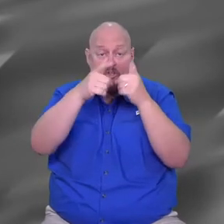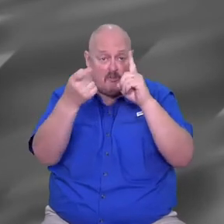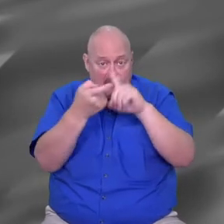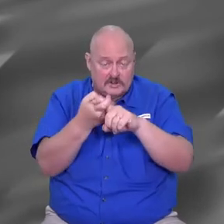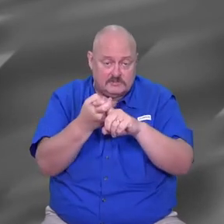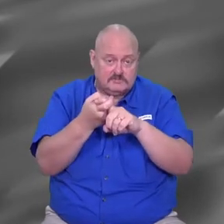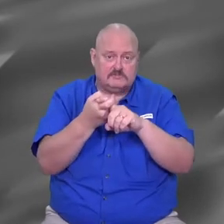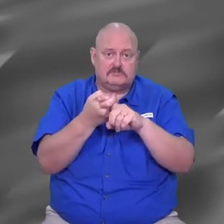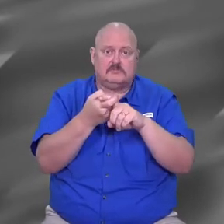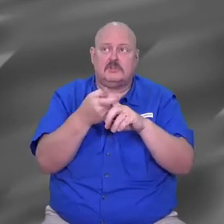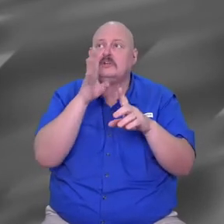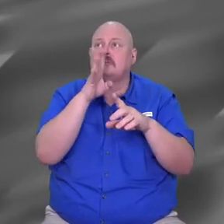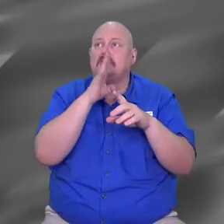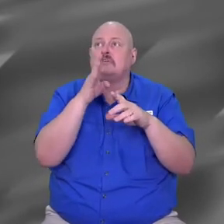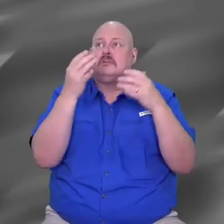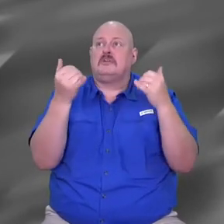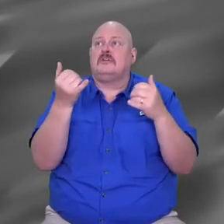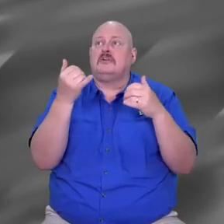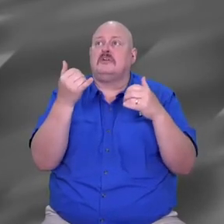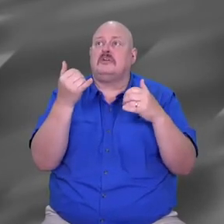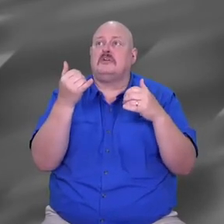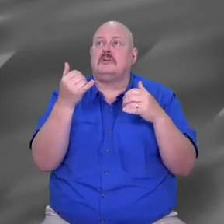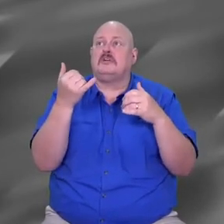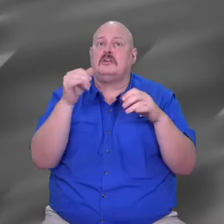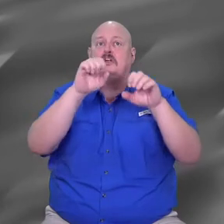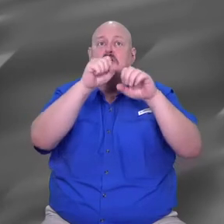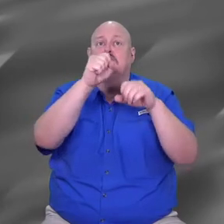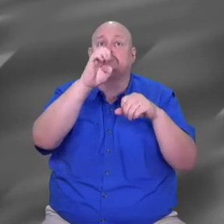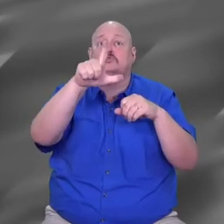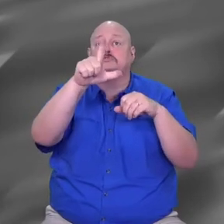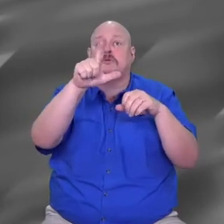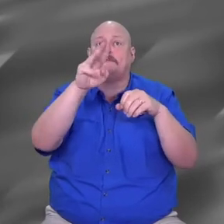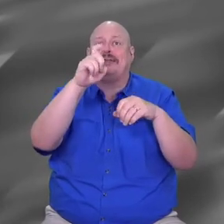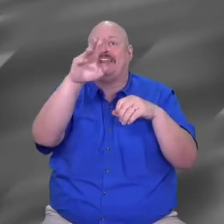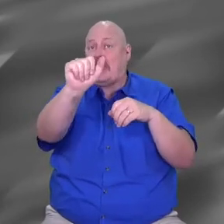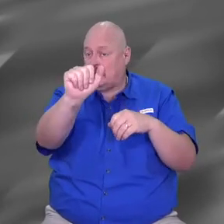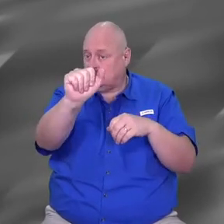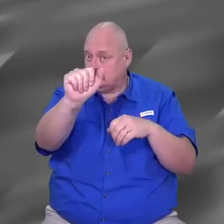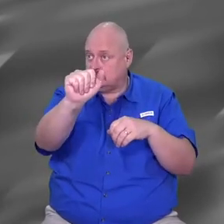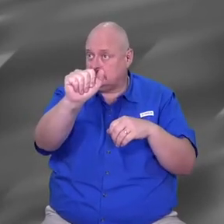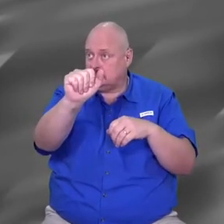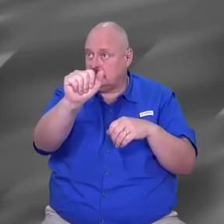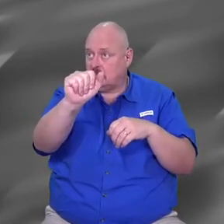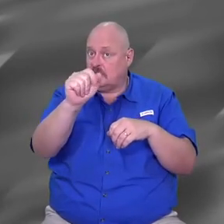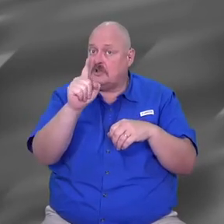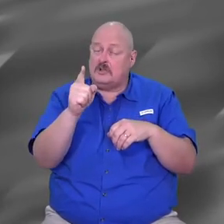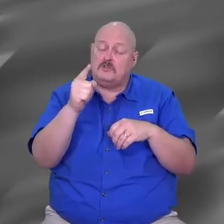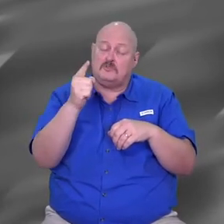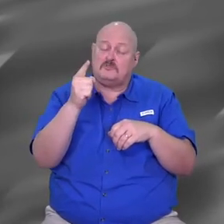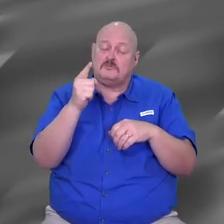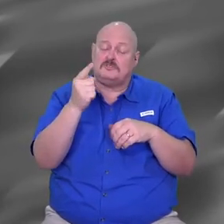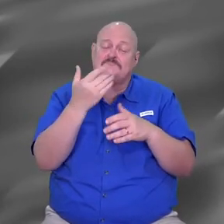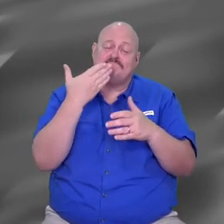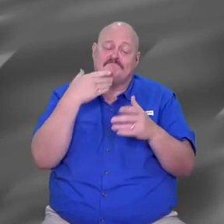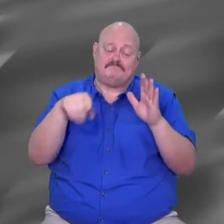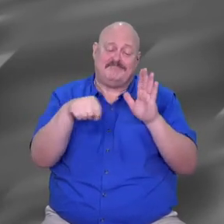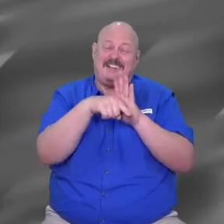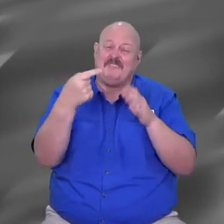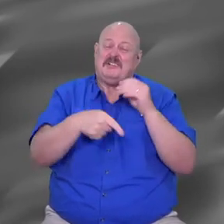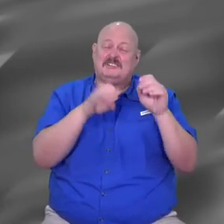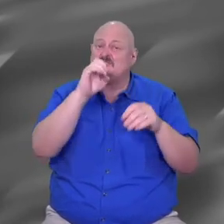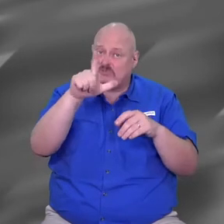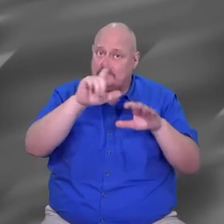speak. And let me speak in contemporary terms, social media. One of the unfortunate beauties of social media is